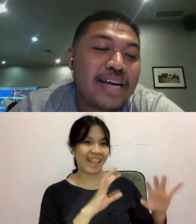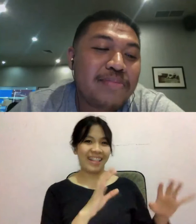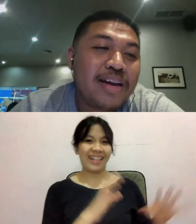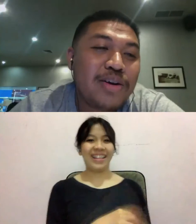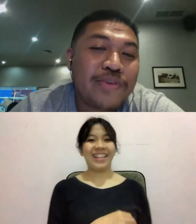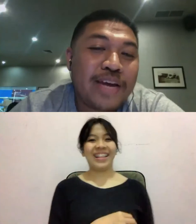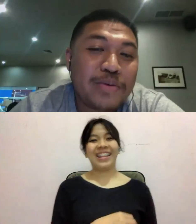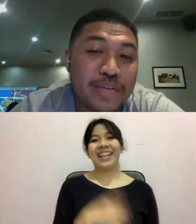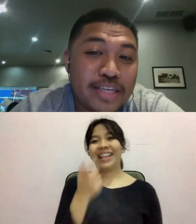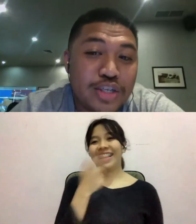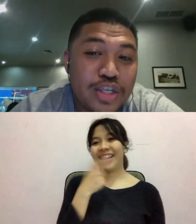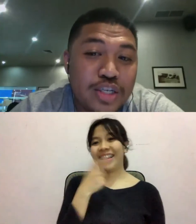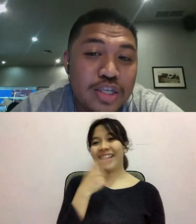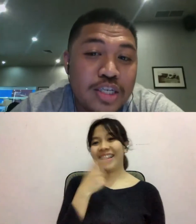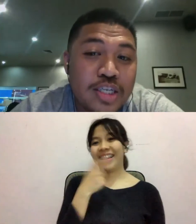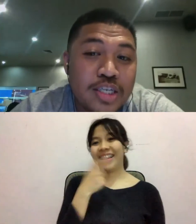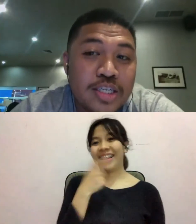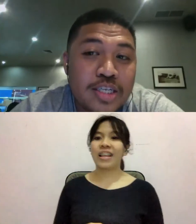My love But- language.